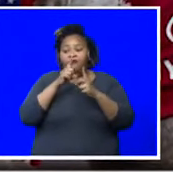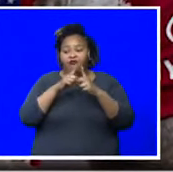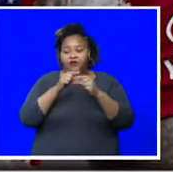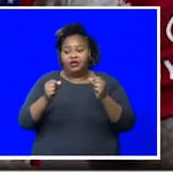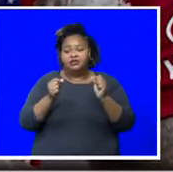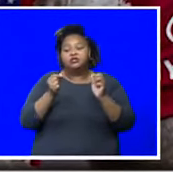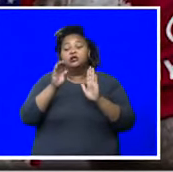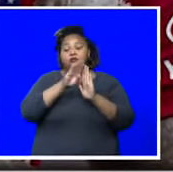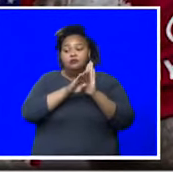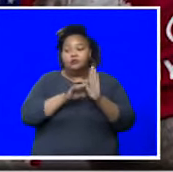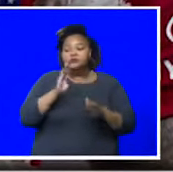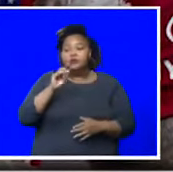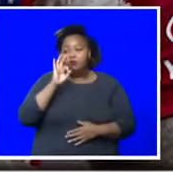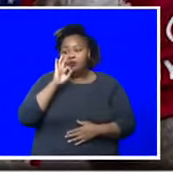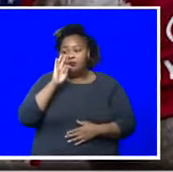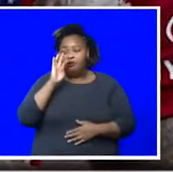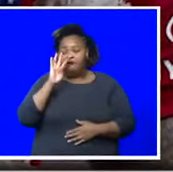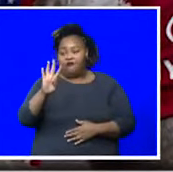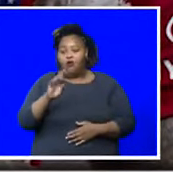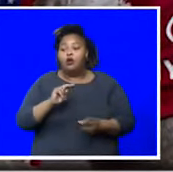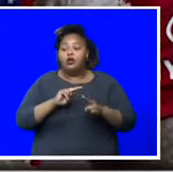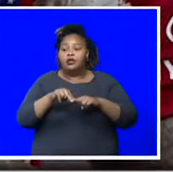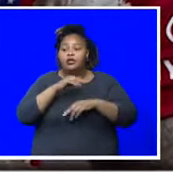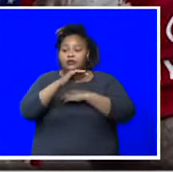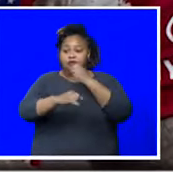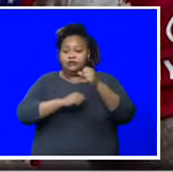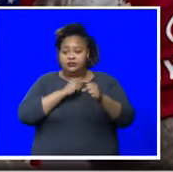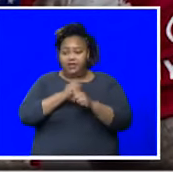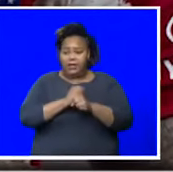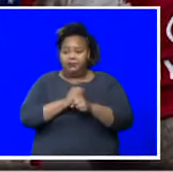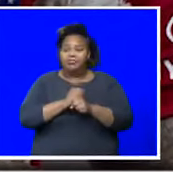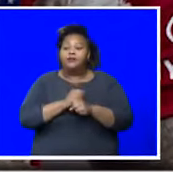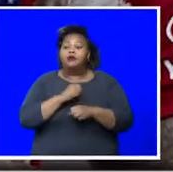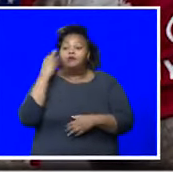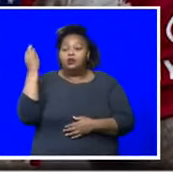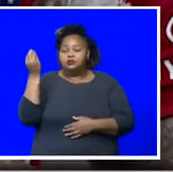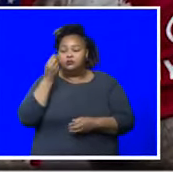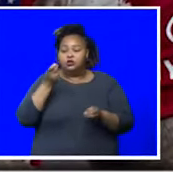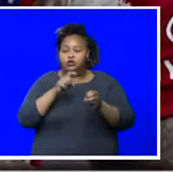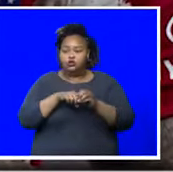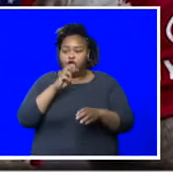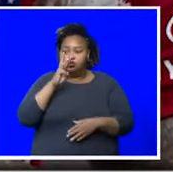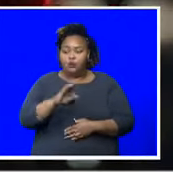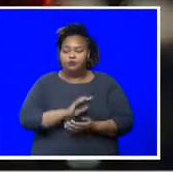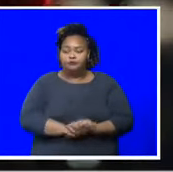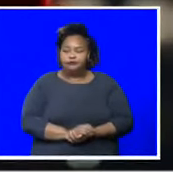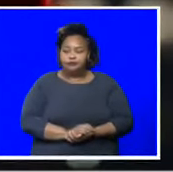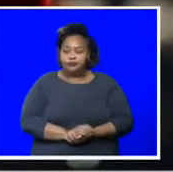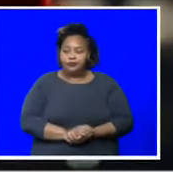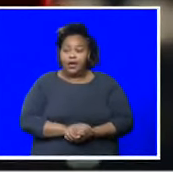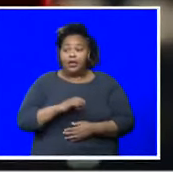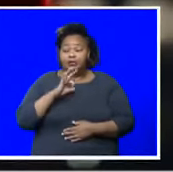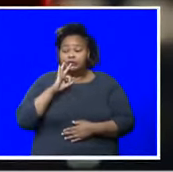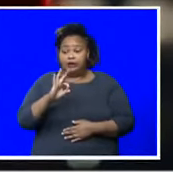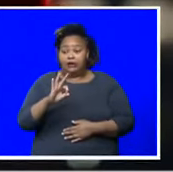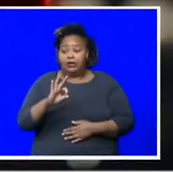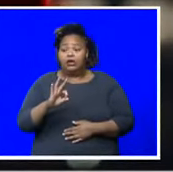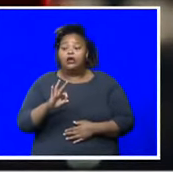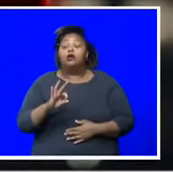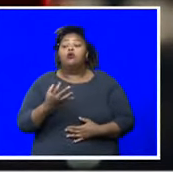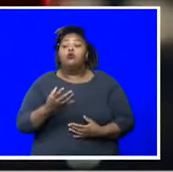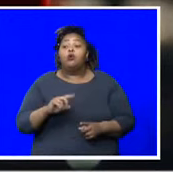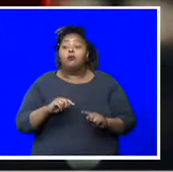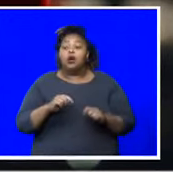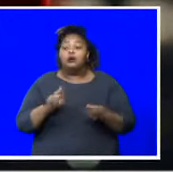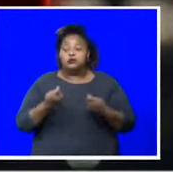idlale imidlalo ye-UEFA Champions League eminyakeni lodako kanzi sekusele imidlalo lemithathu ukuthi yona inzebe yeLa Liga iphele. Lobikele umsakade Eswatini